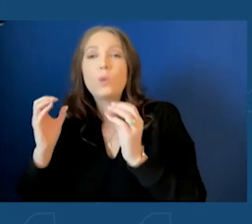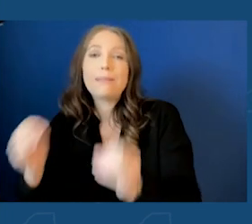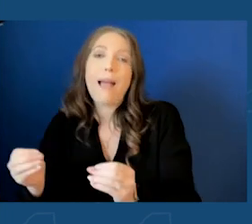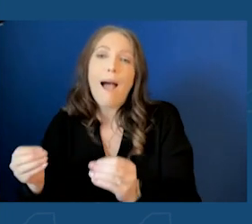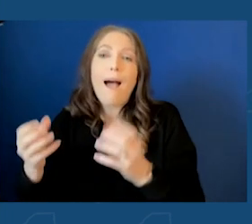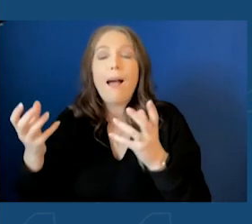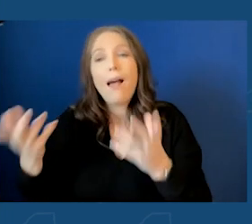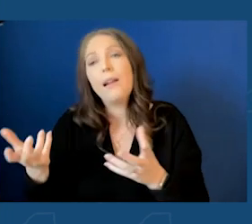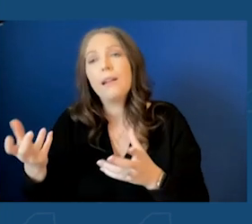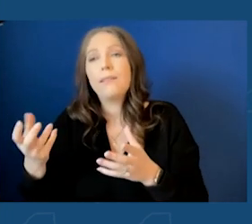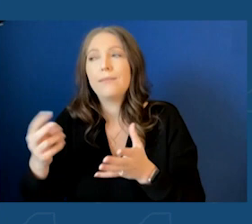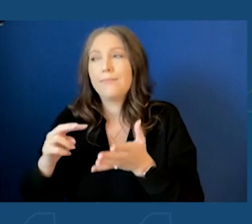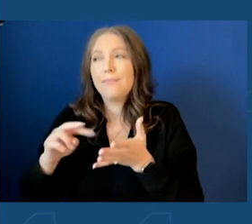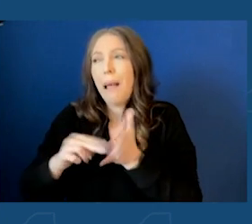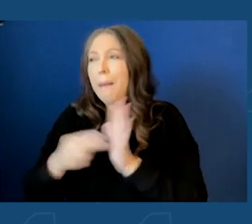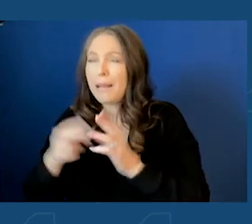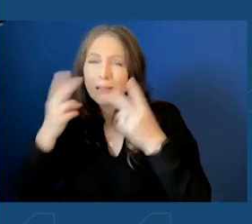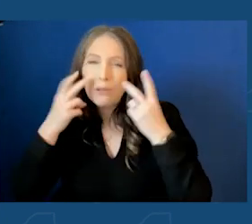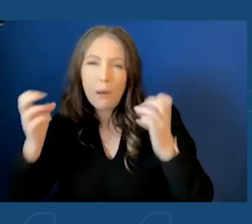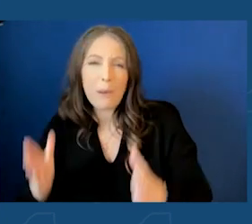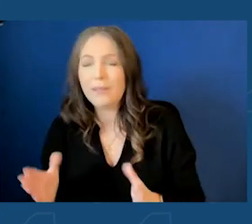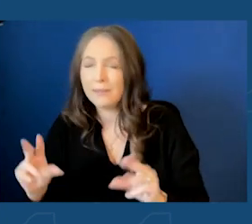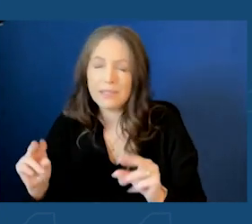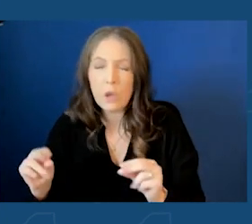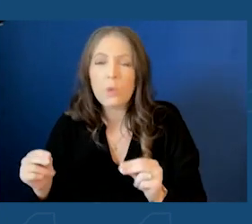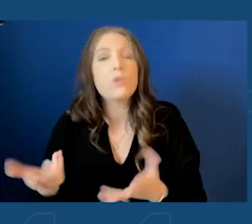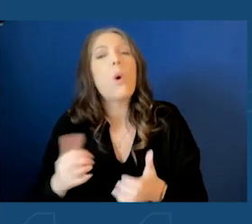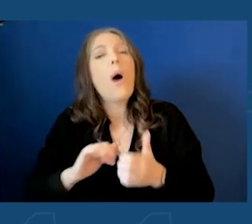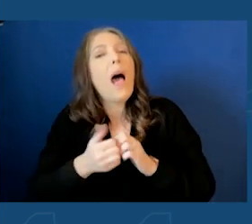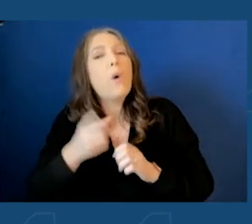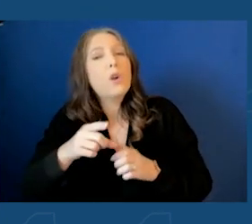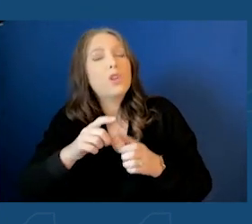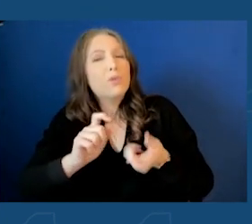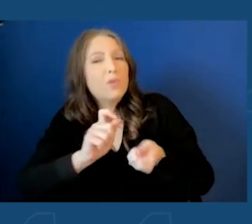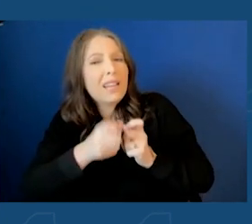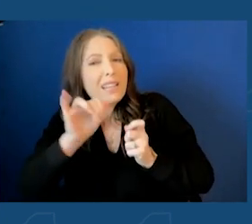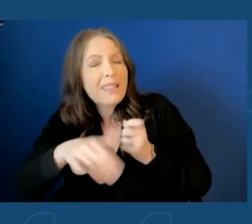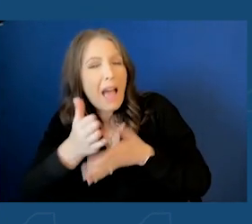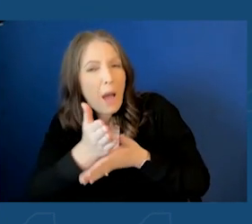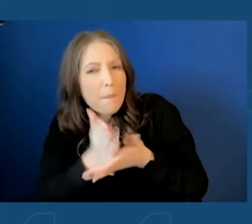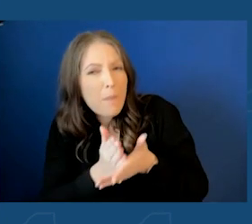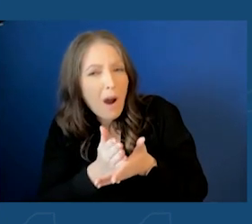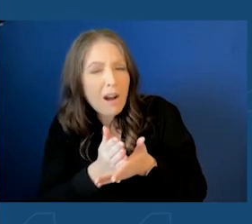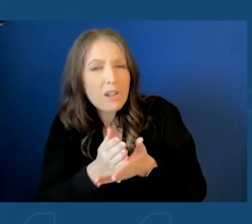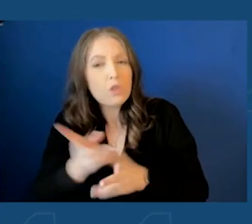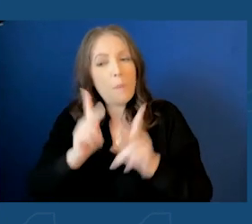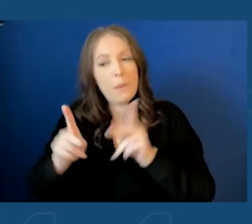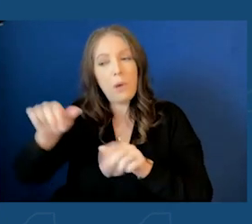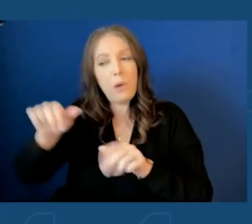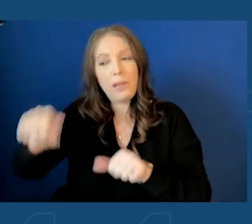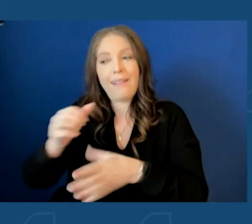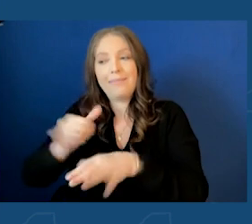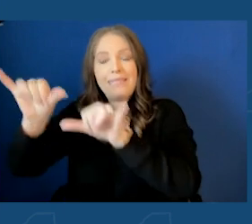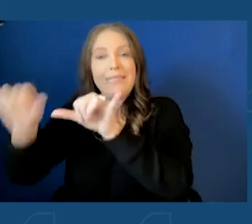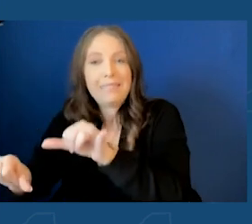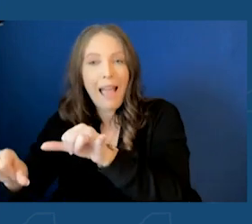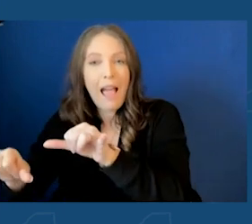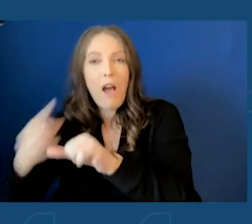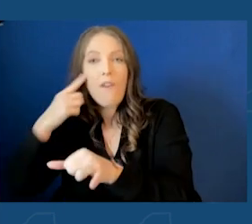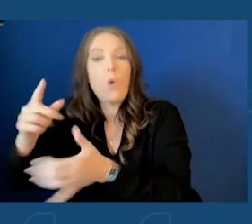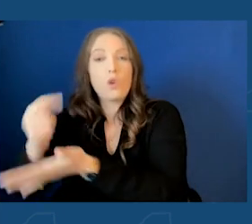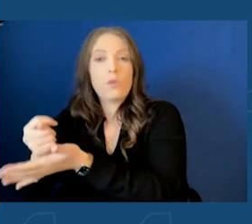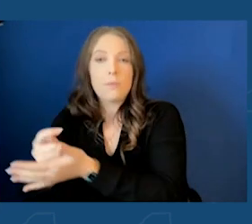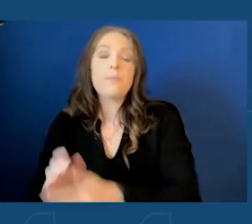So how are you changing that piece of it so Yep. that people are actually held long enough to get proper treatment? No, Yes. exactly, and that's where there was a